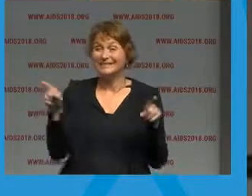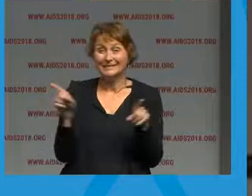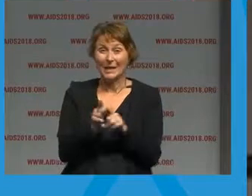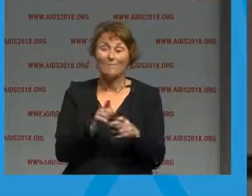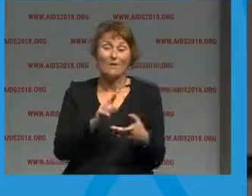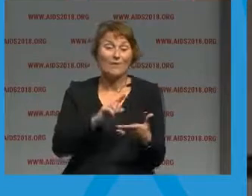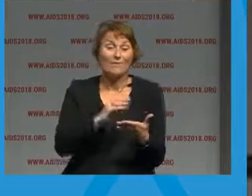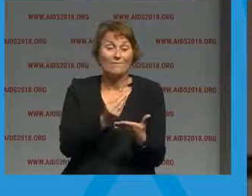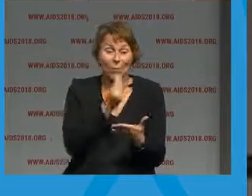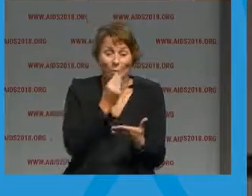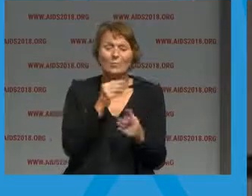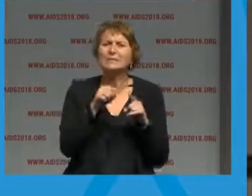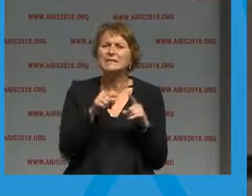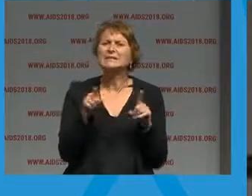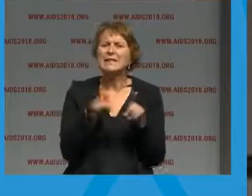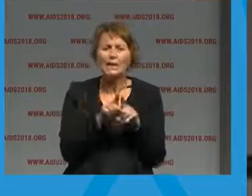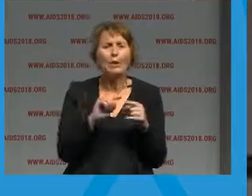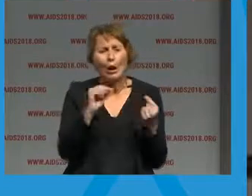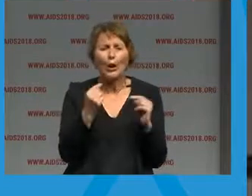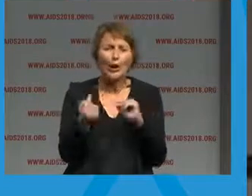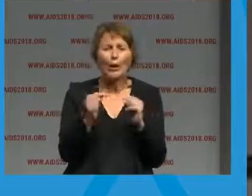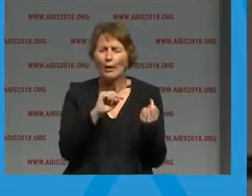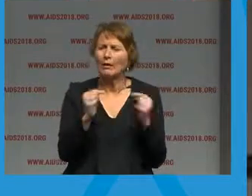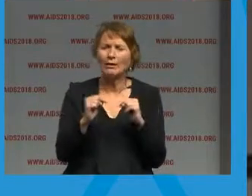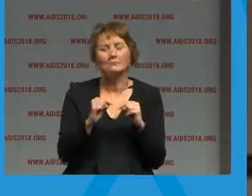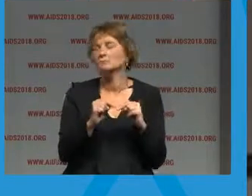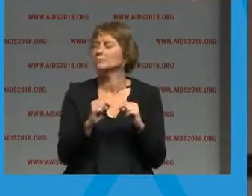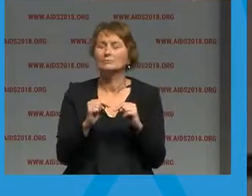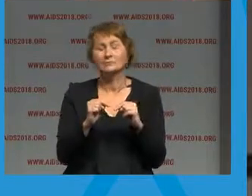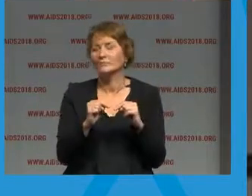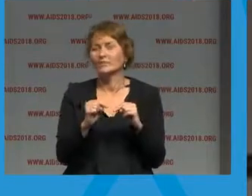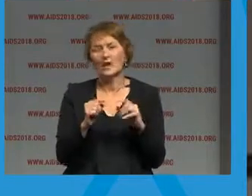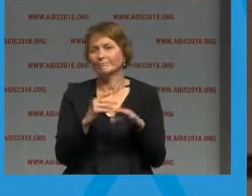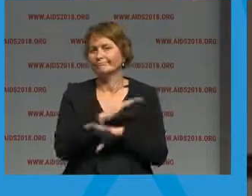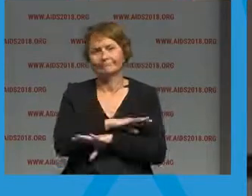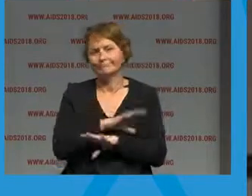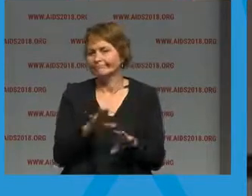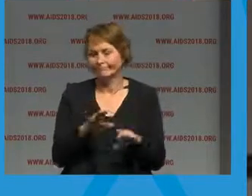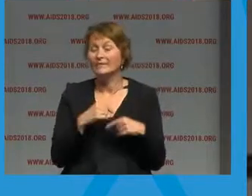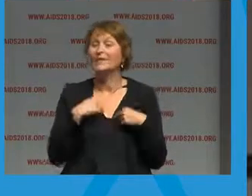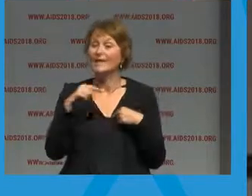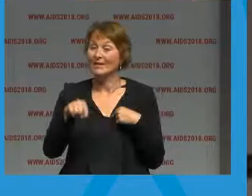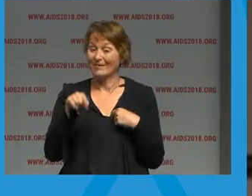doomed. There is no way to treat a consumptive disease